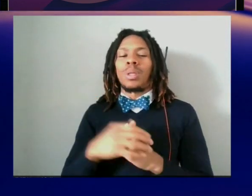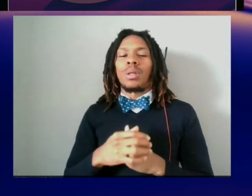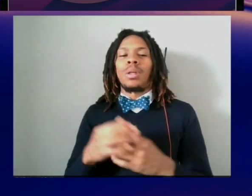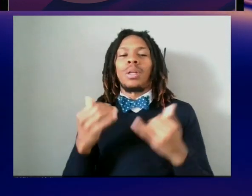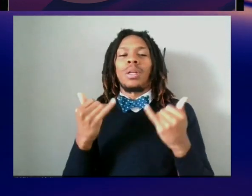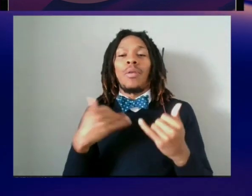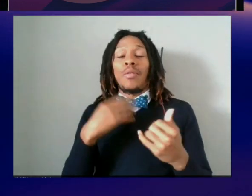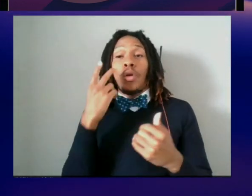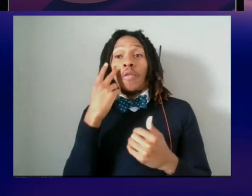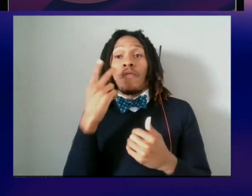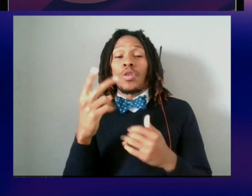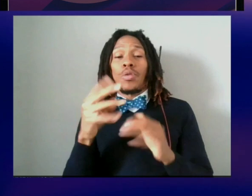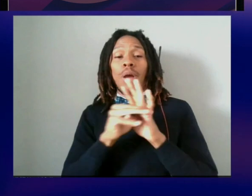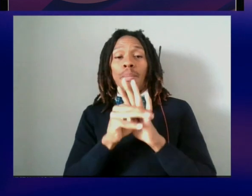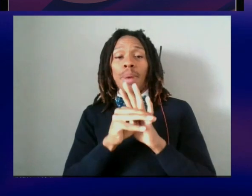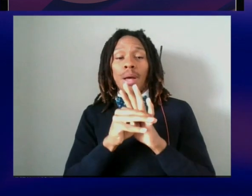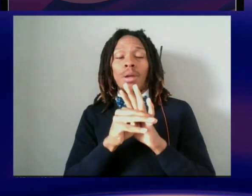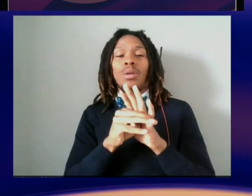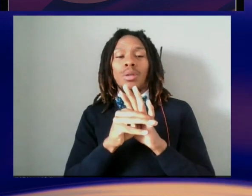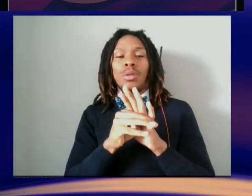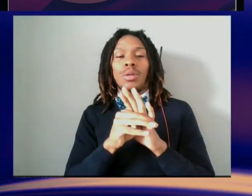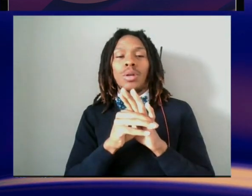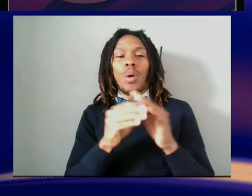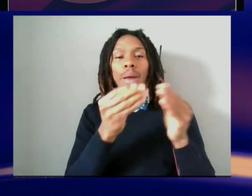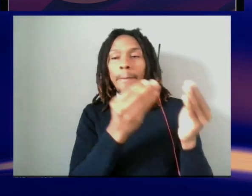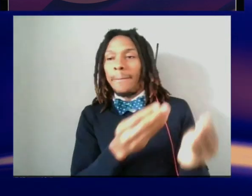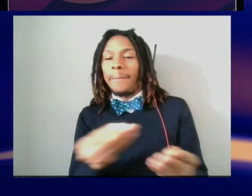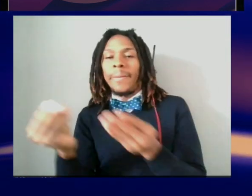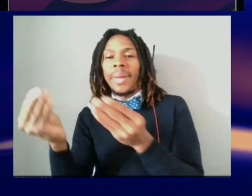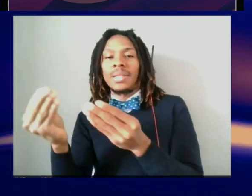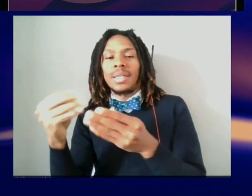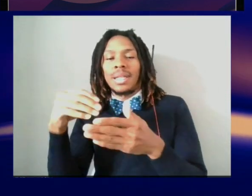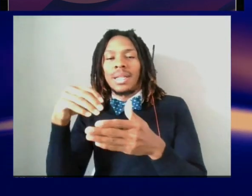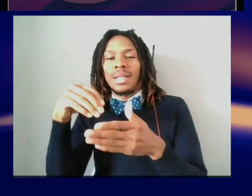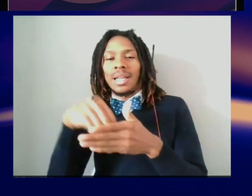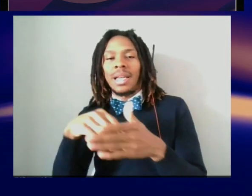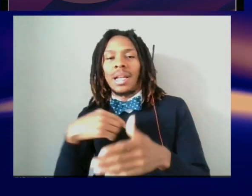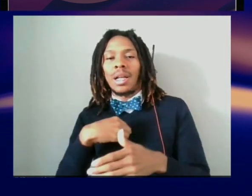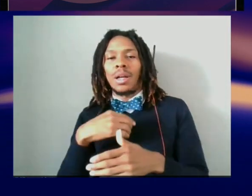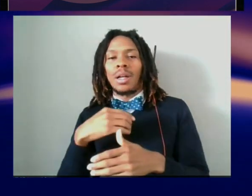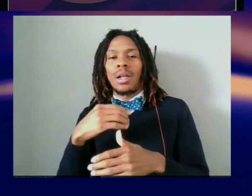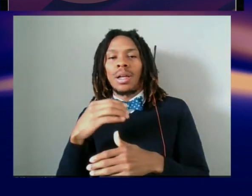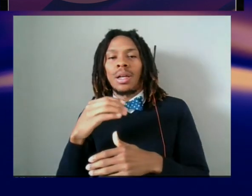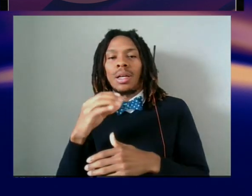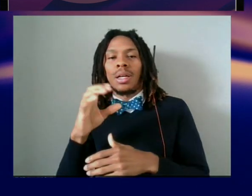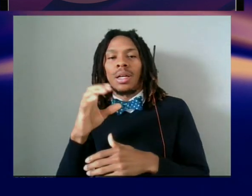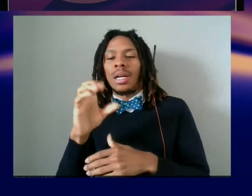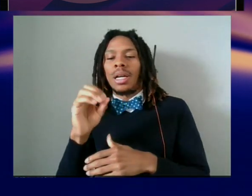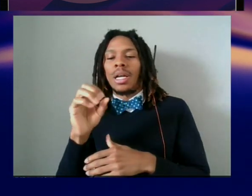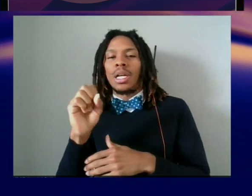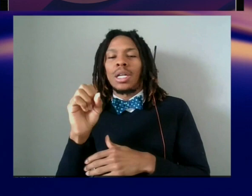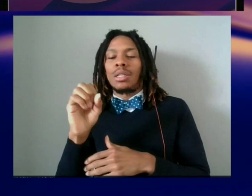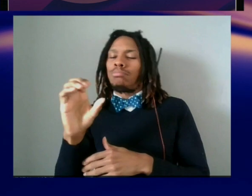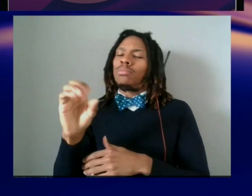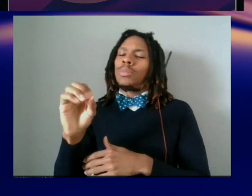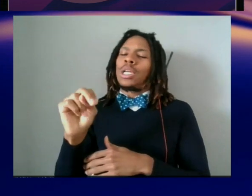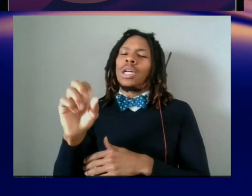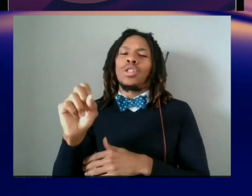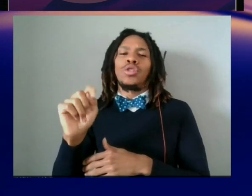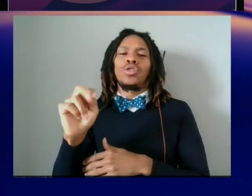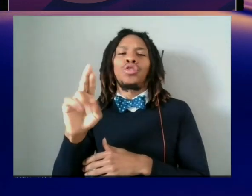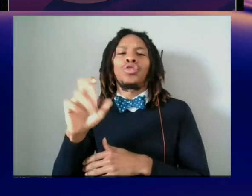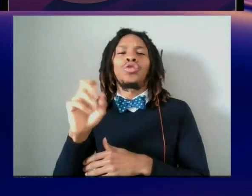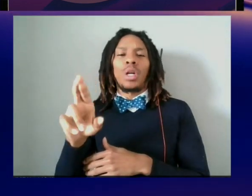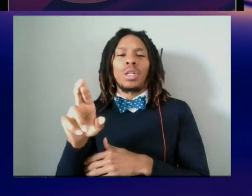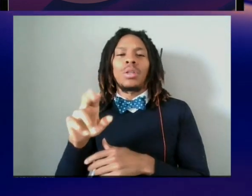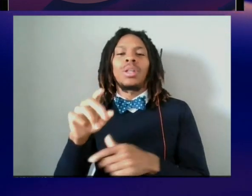model. We'll pass it in to our constructor right here. And then we just need to update it